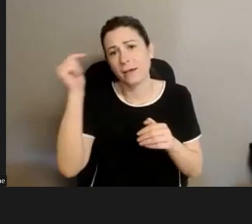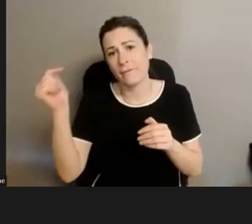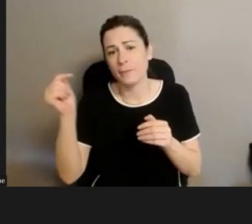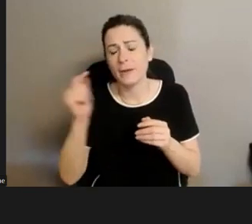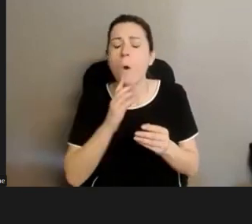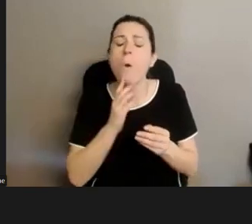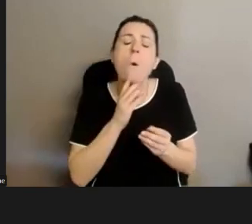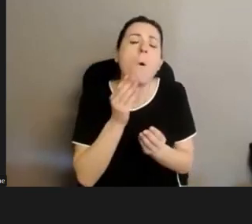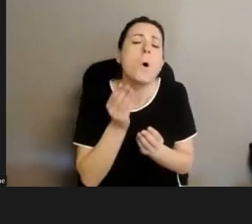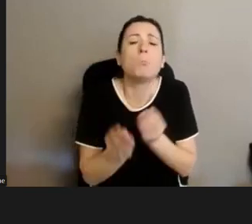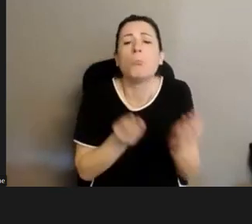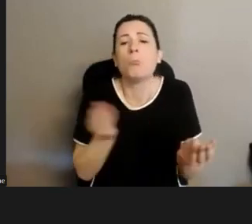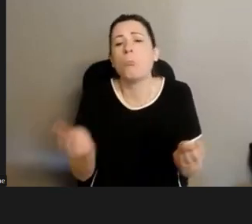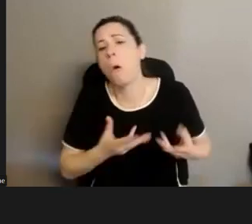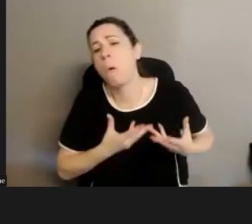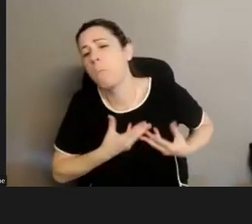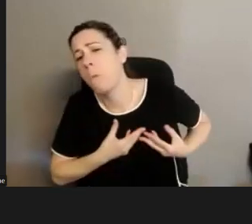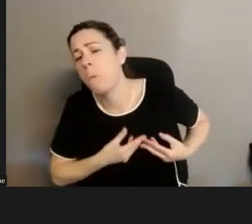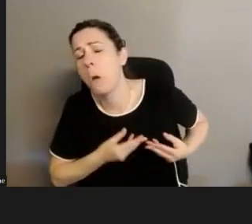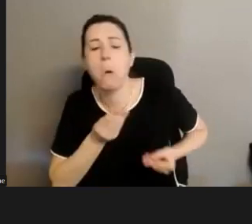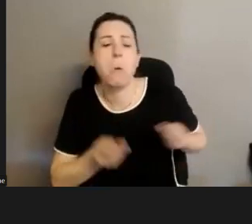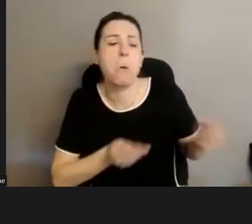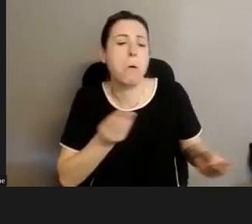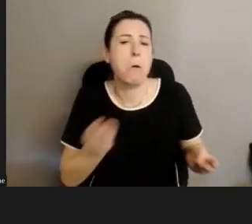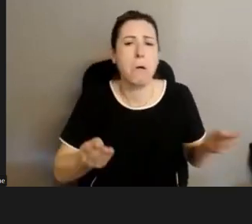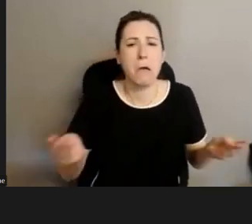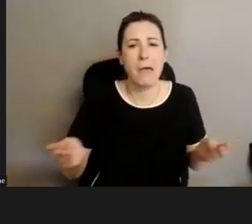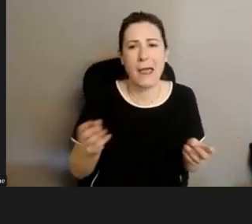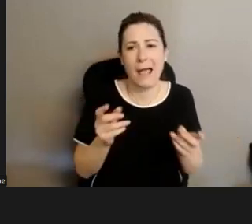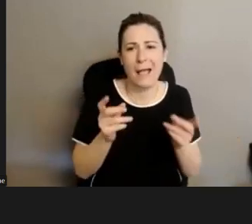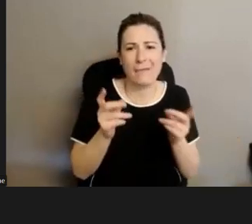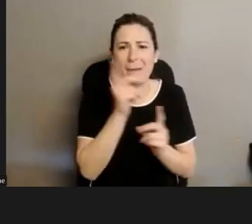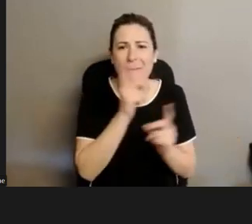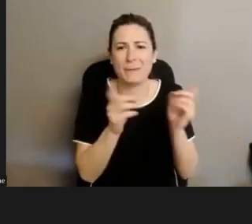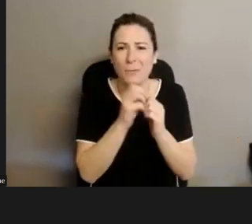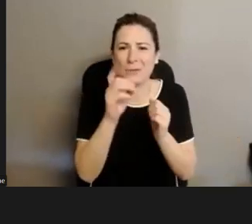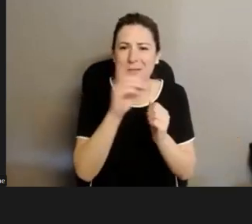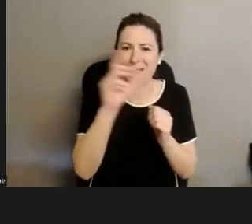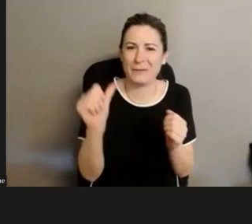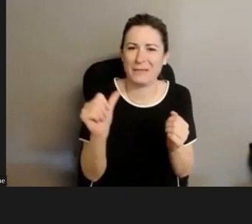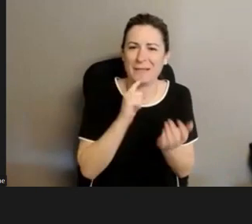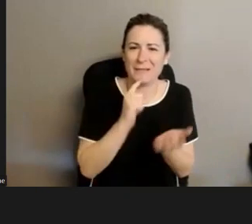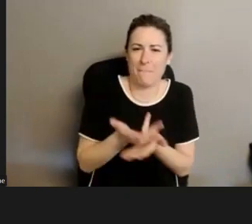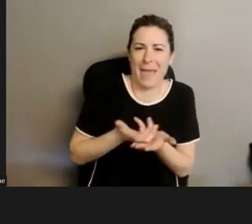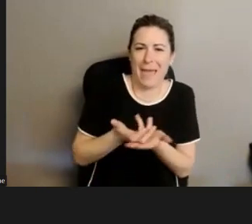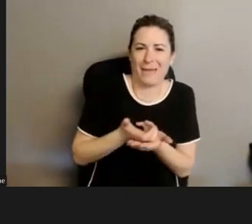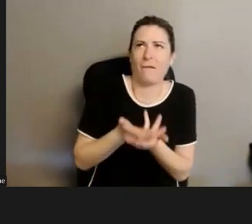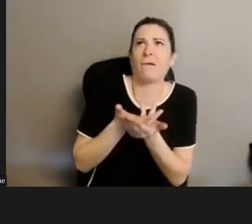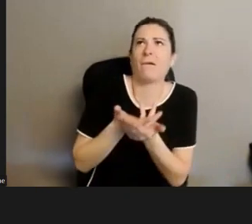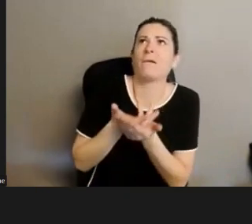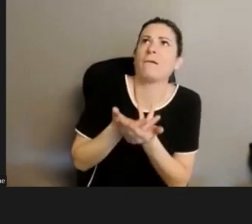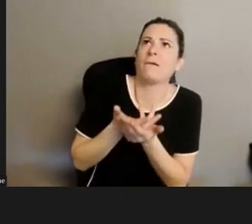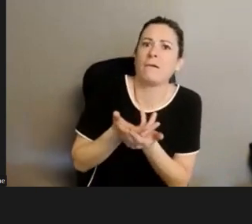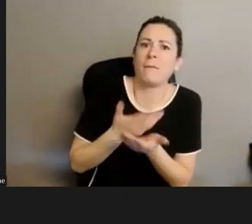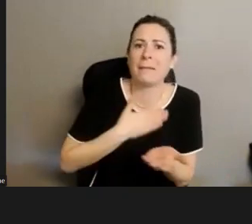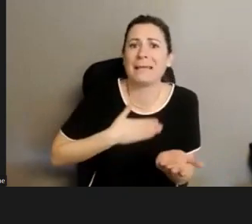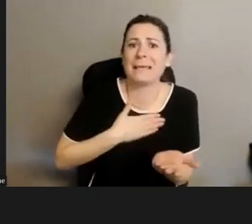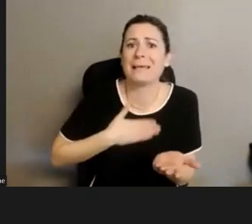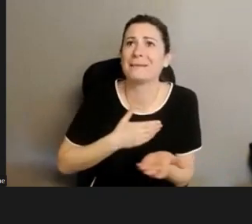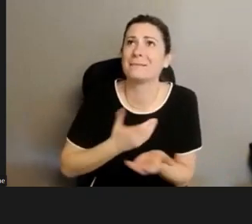belittling. It's so belittling to dignity and, you know, to be able to live with dignity, autonomy and independence,